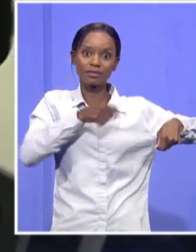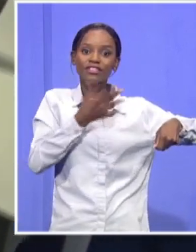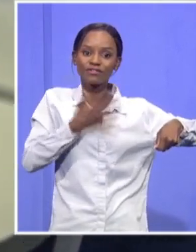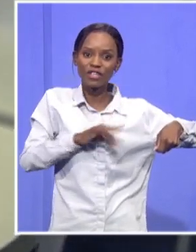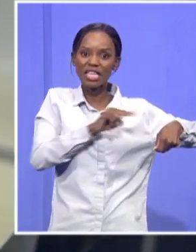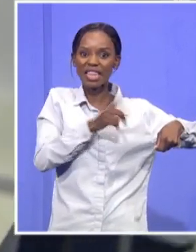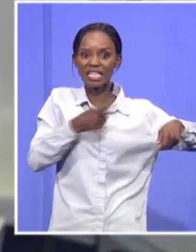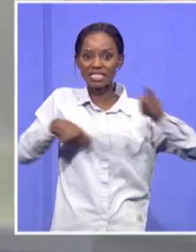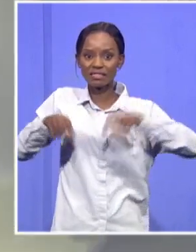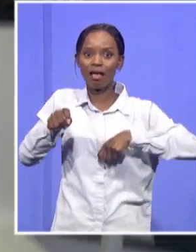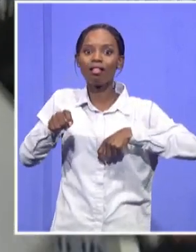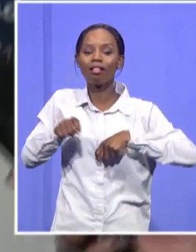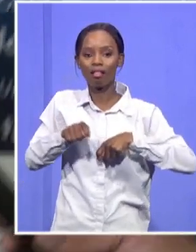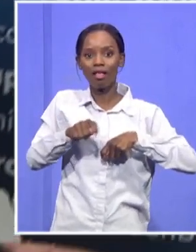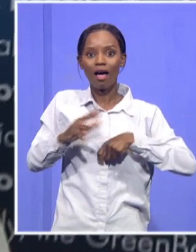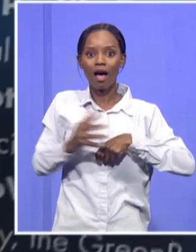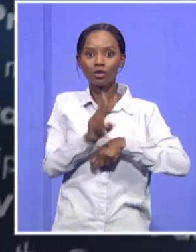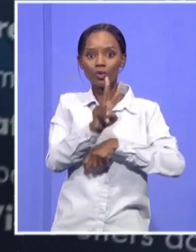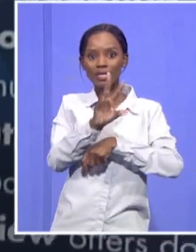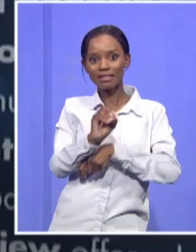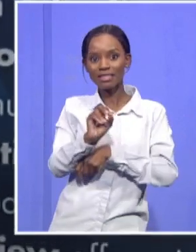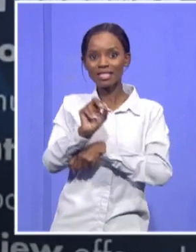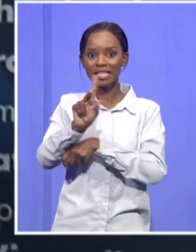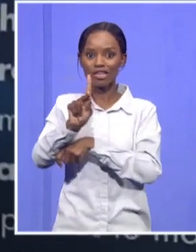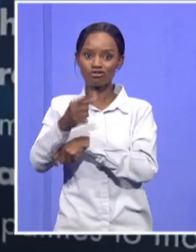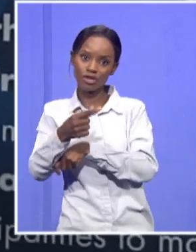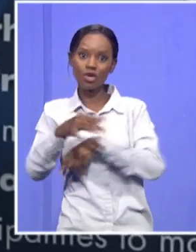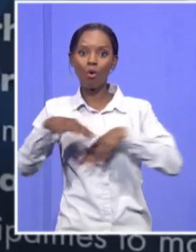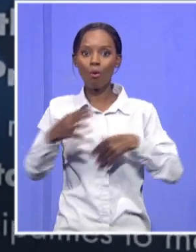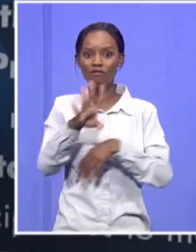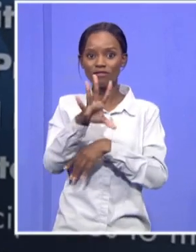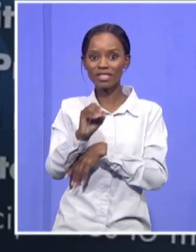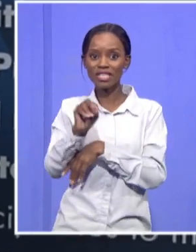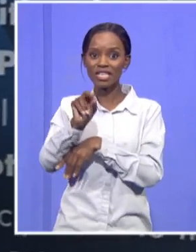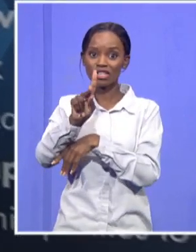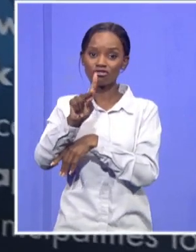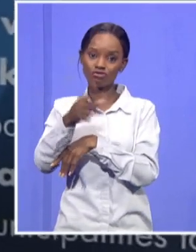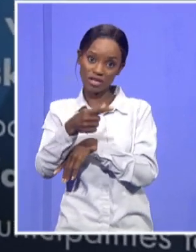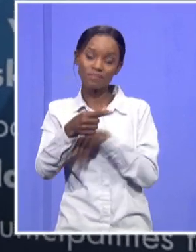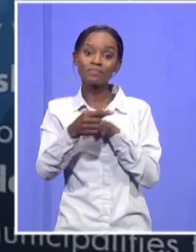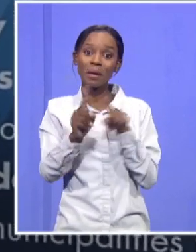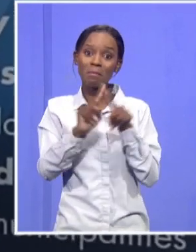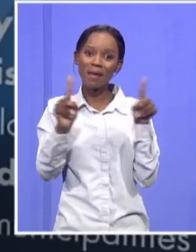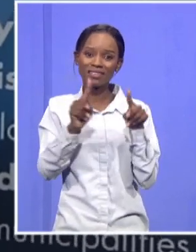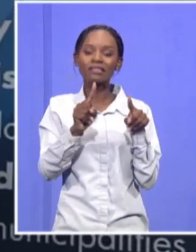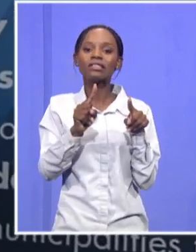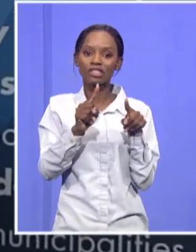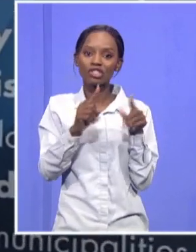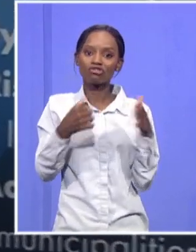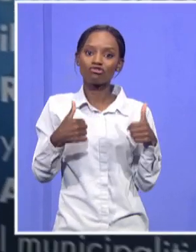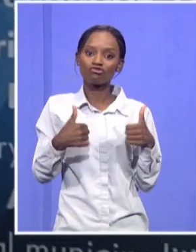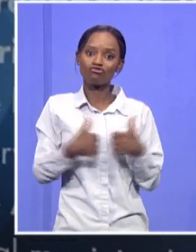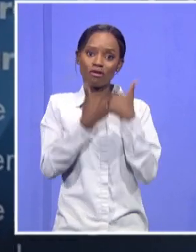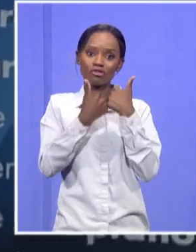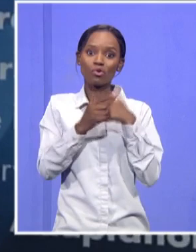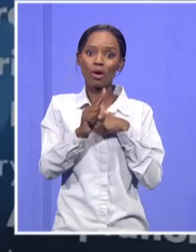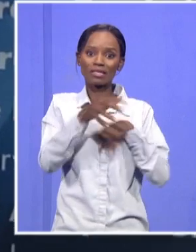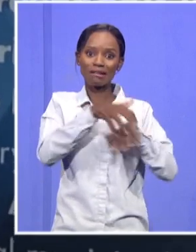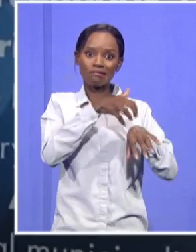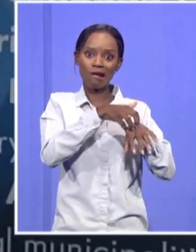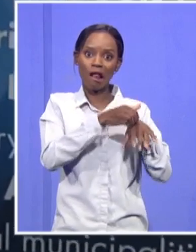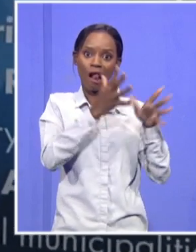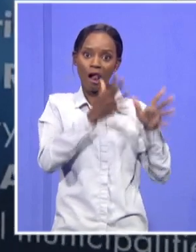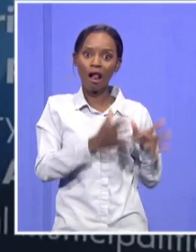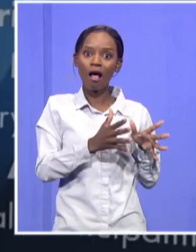20 kgs or 50 kgs. So the challenge that we are having is that most of the farmers who come to us, they want it in tons. So we